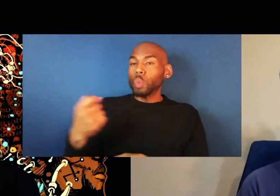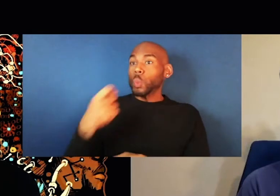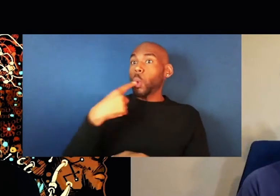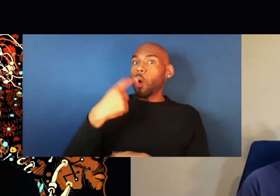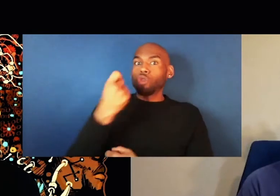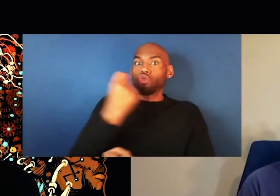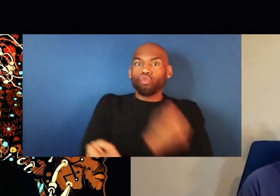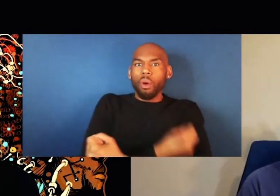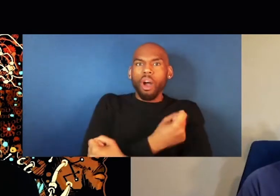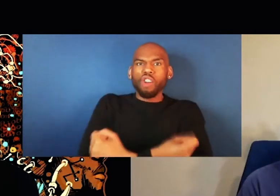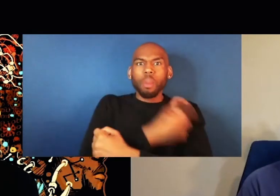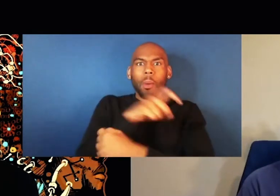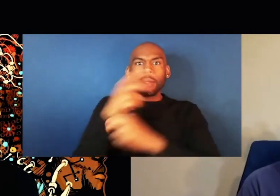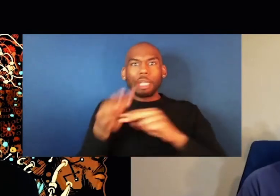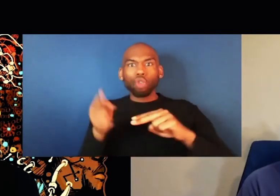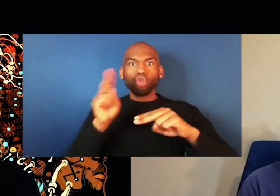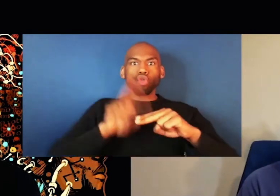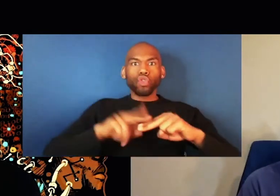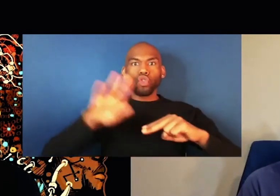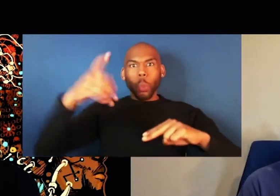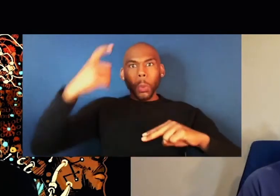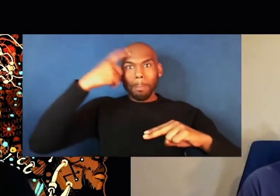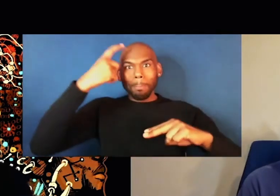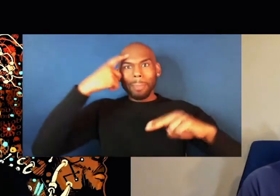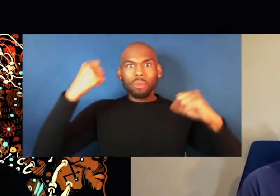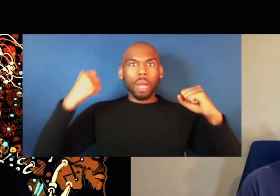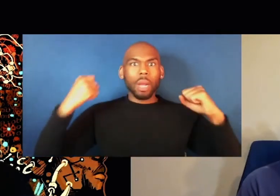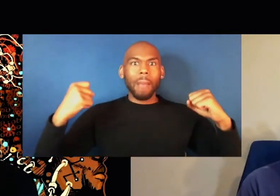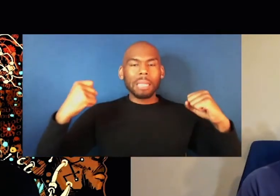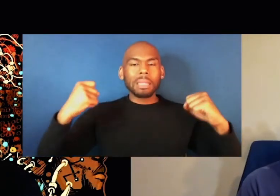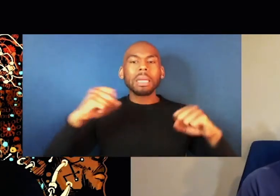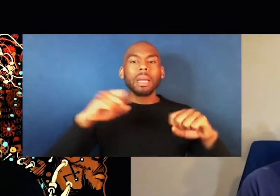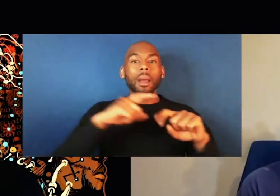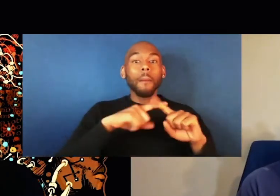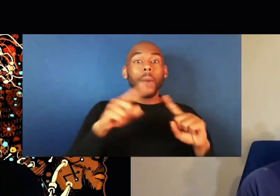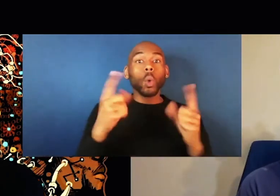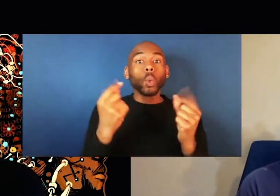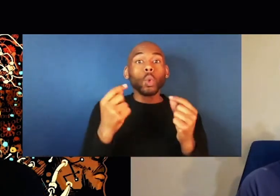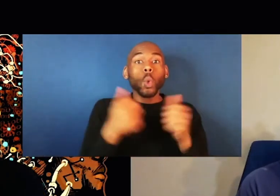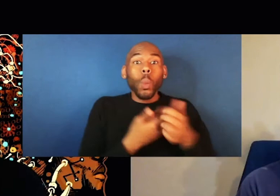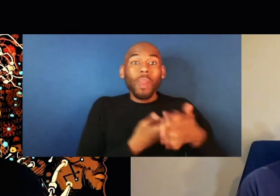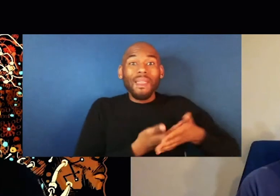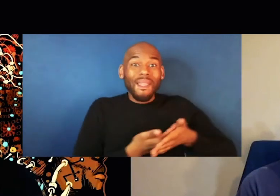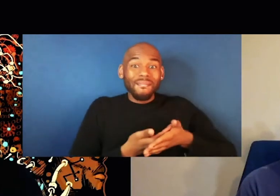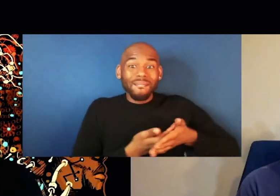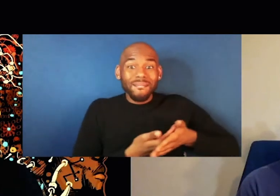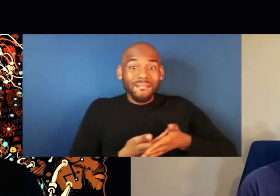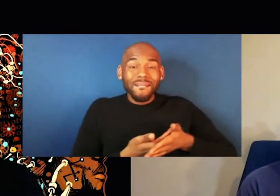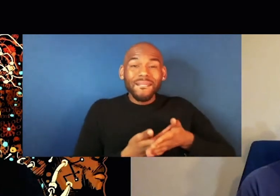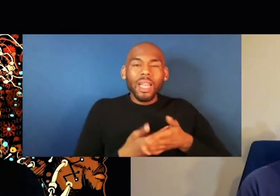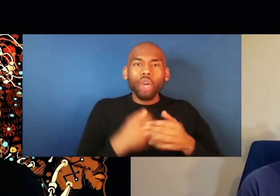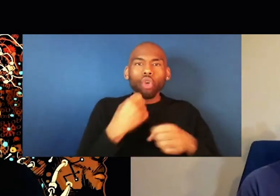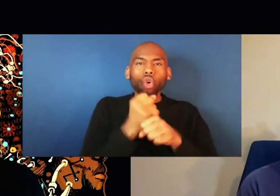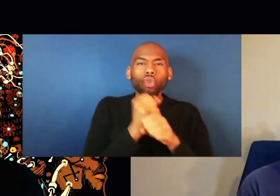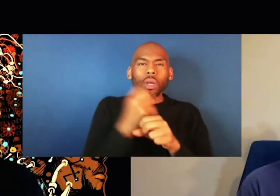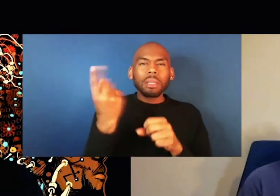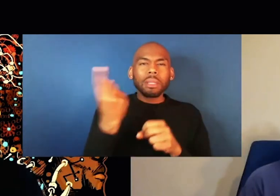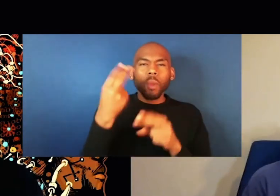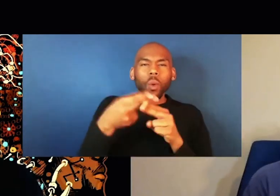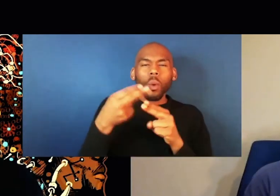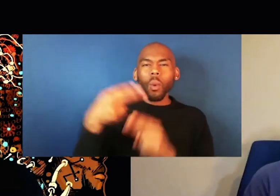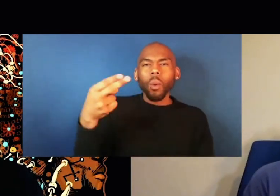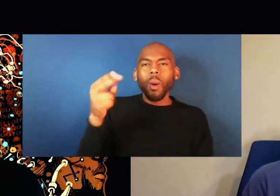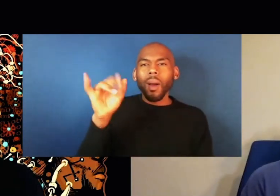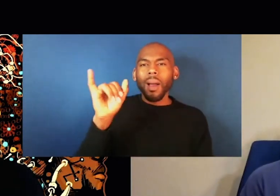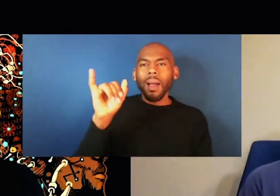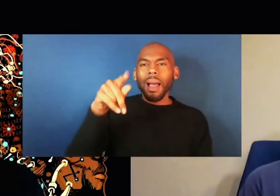brilliant, or it's supposed to increase your mental capacity. But what it does with infants in utero is it creates this condition called